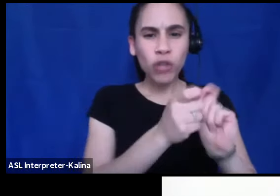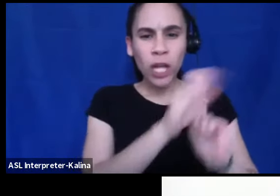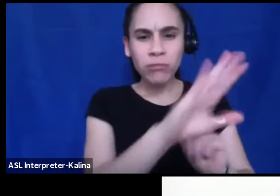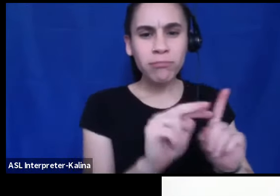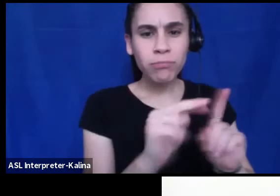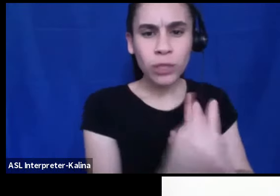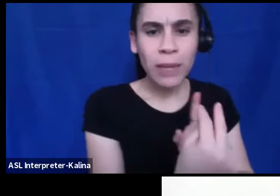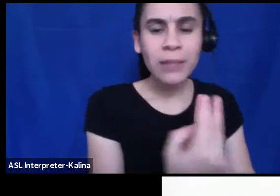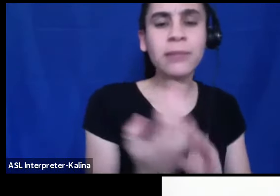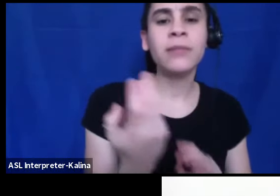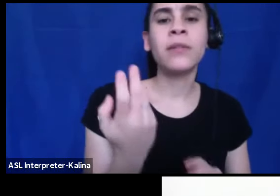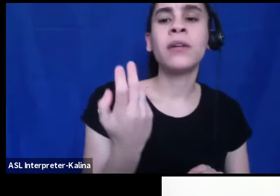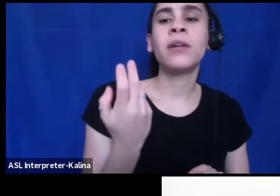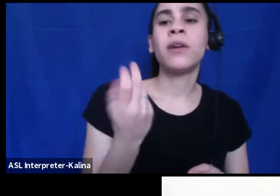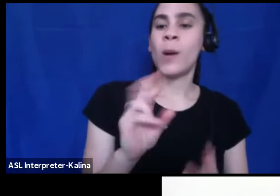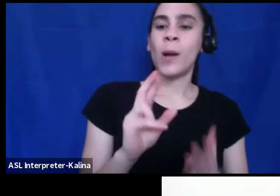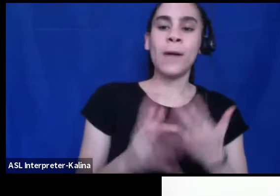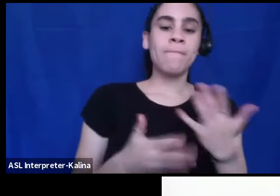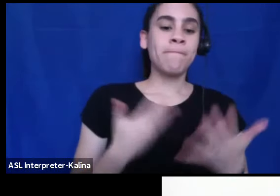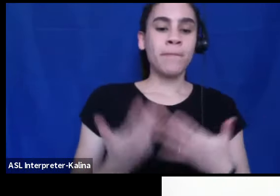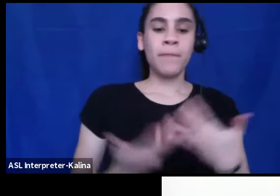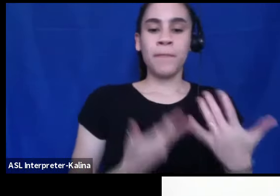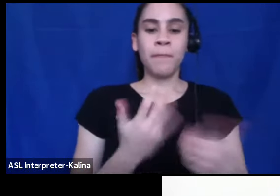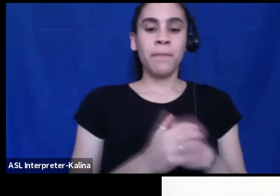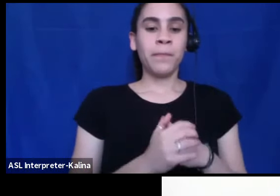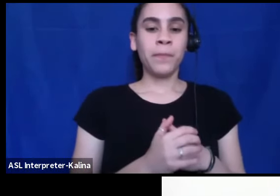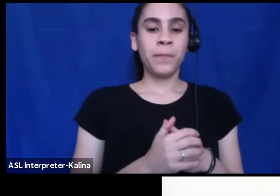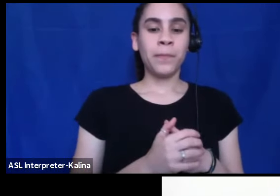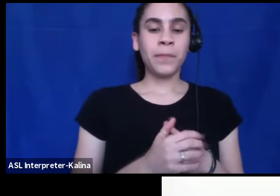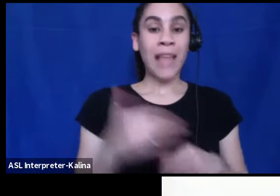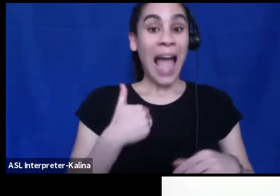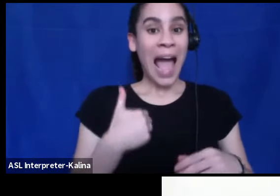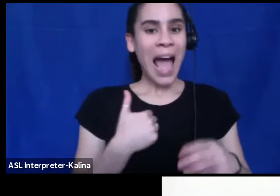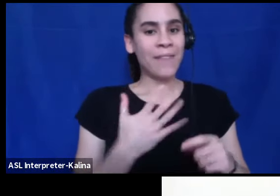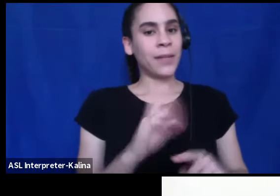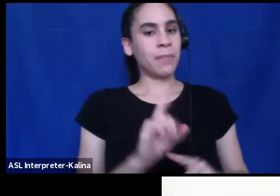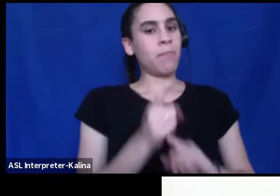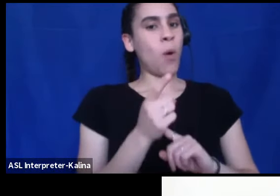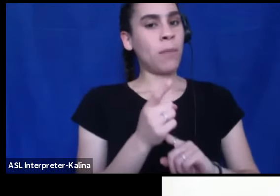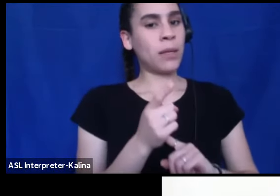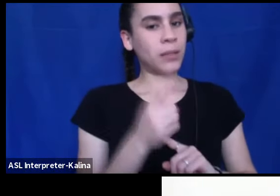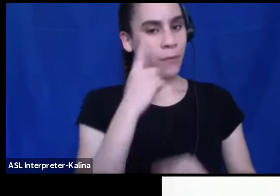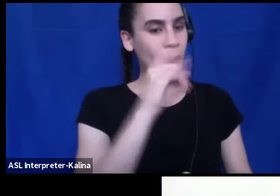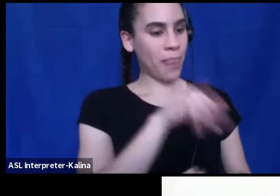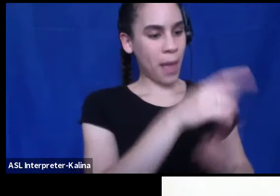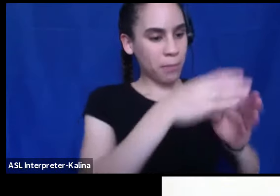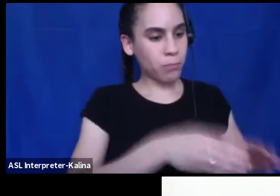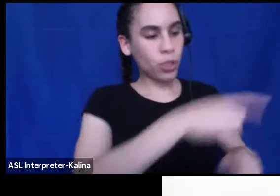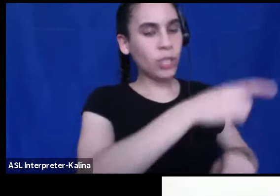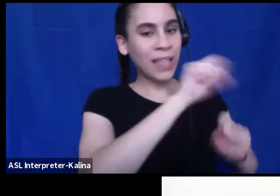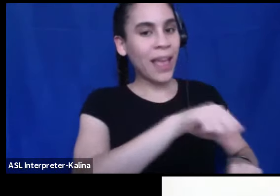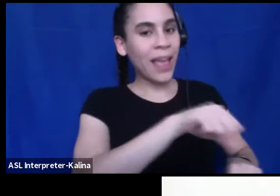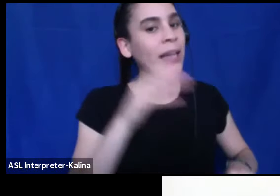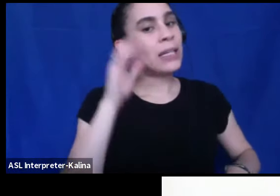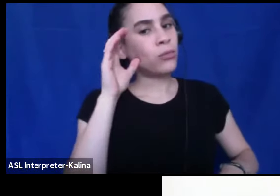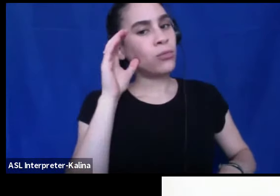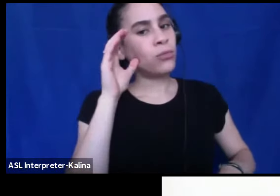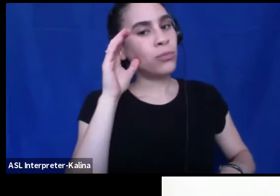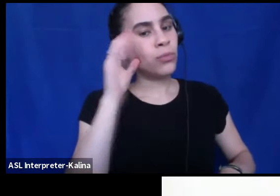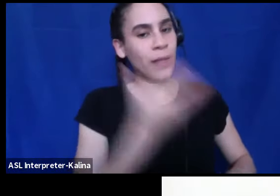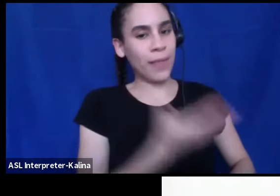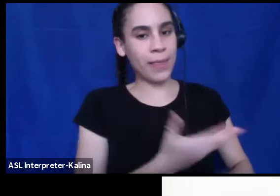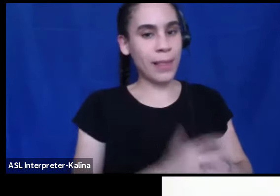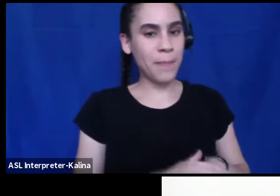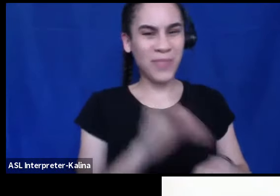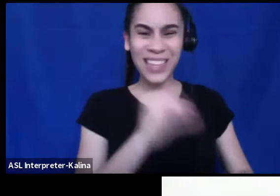helped create a moment for someone where their voice could be heard. I mean, those are really powerful things.